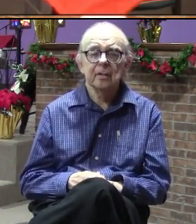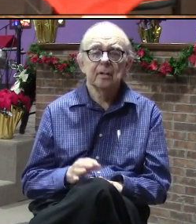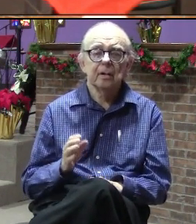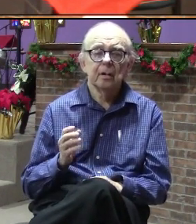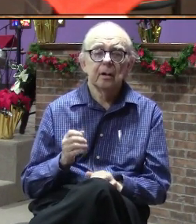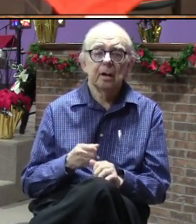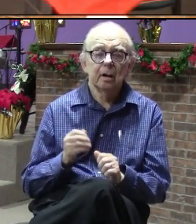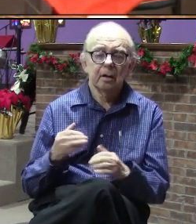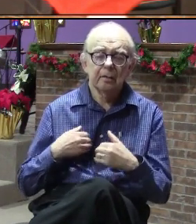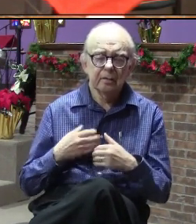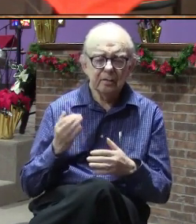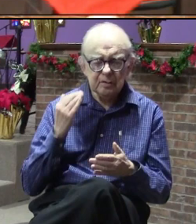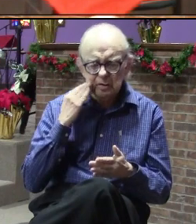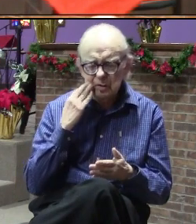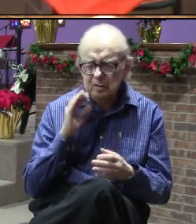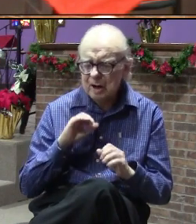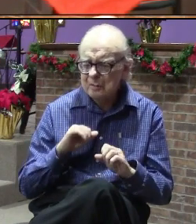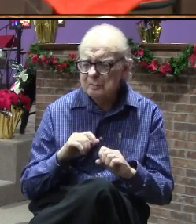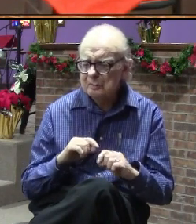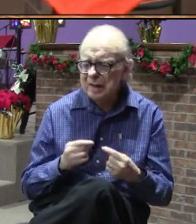Everybody knows how painful that is,